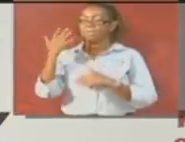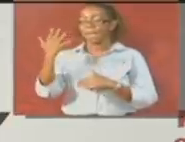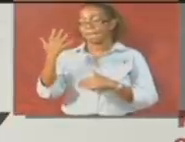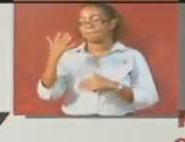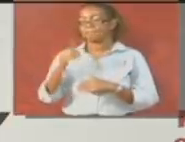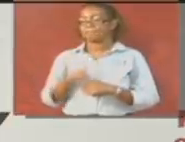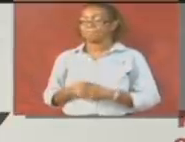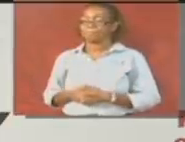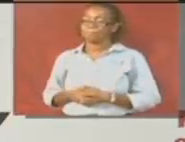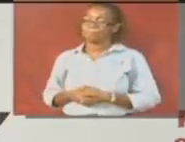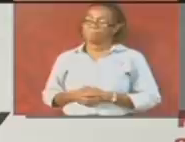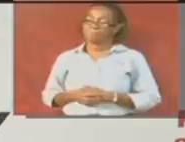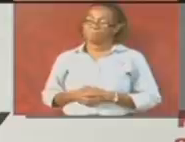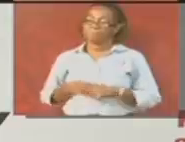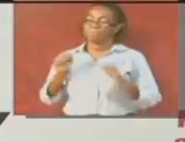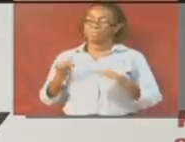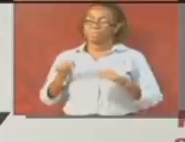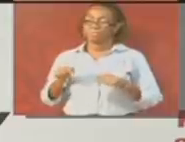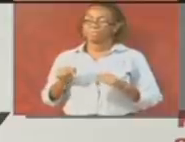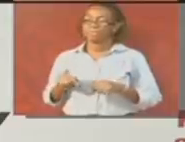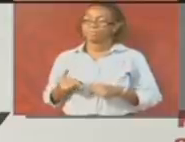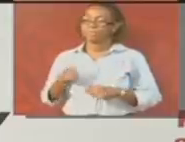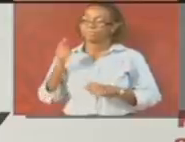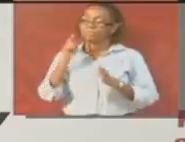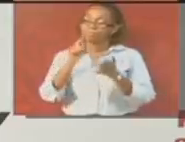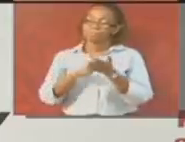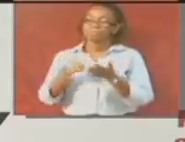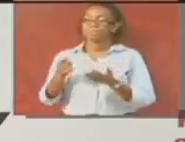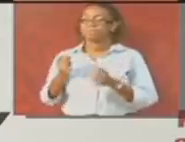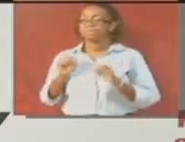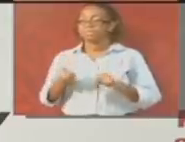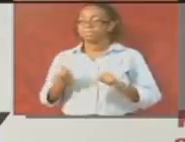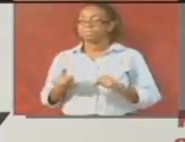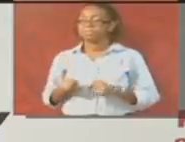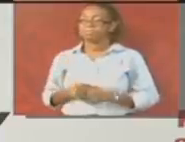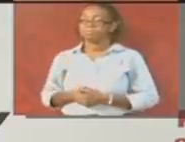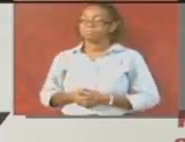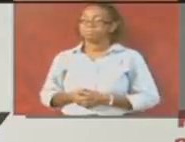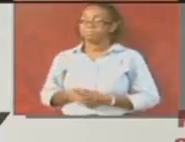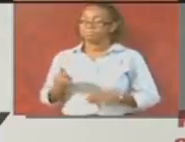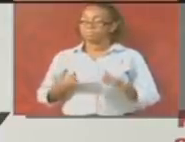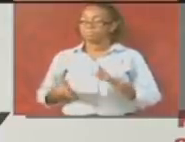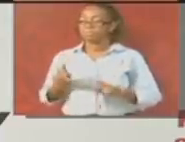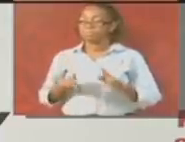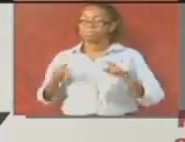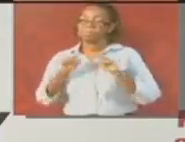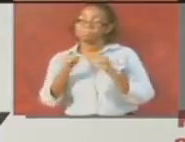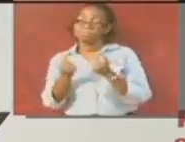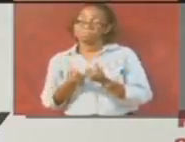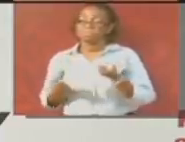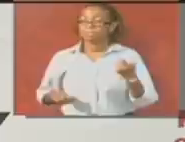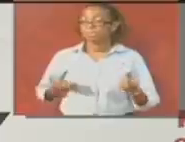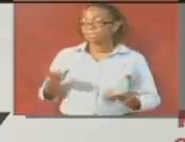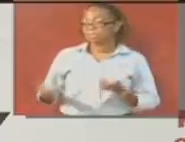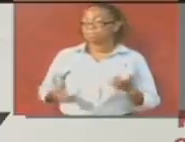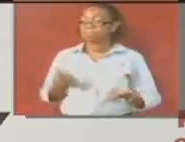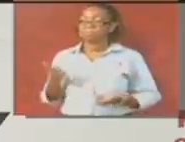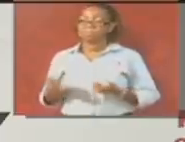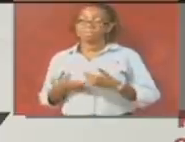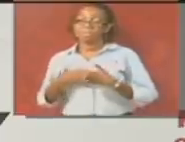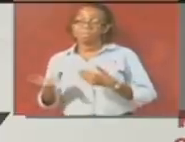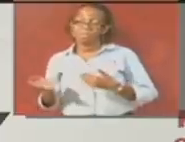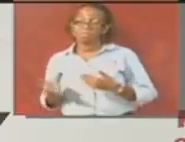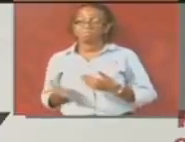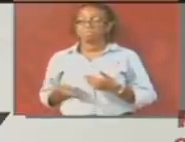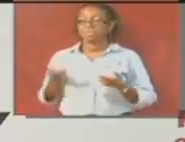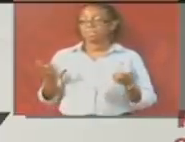we've seen some of that supported by contact tracing. We've seen other bits of it supported by international evidence, and that is where